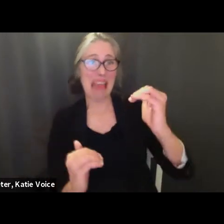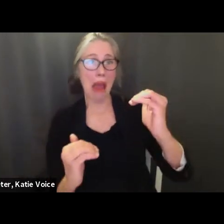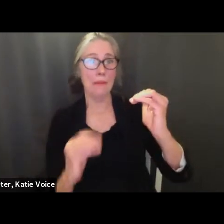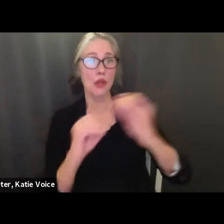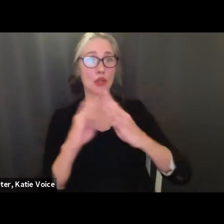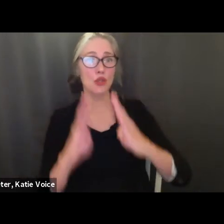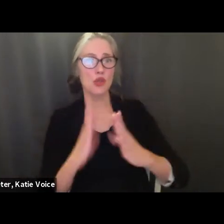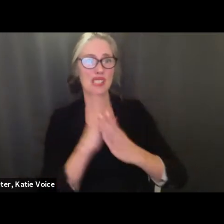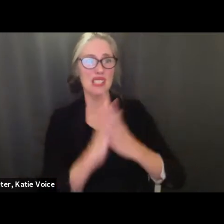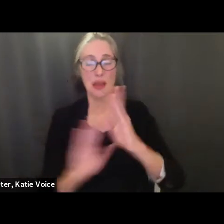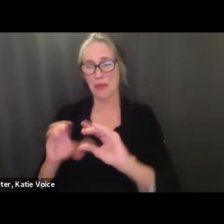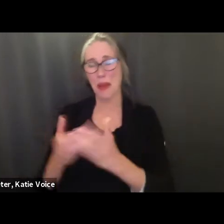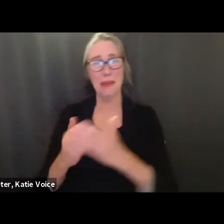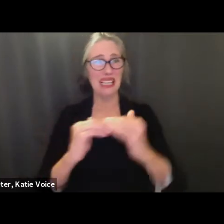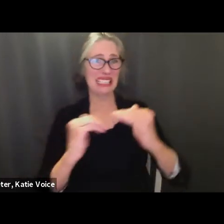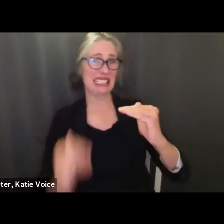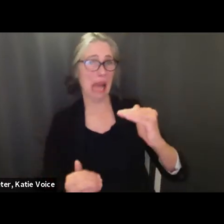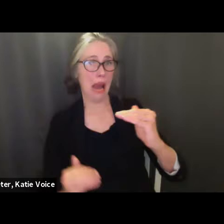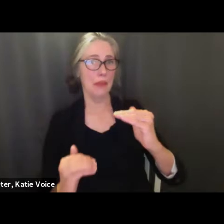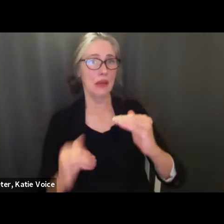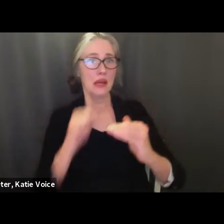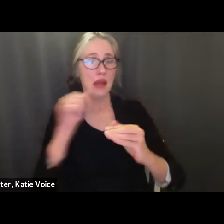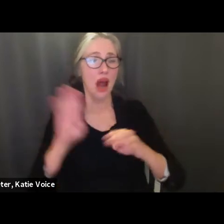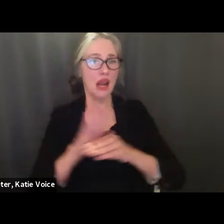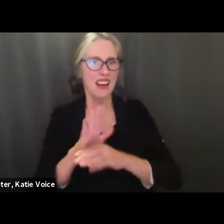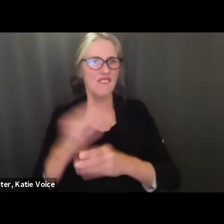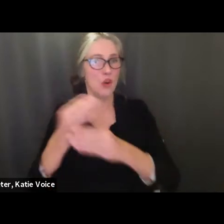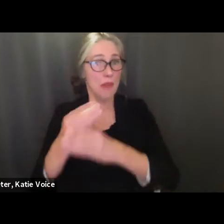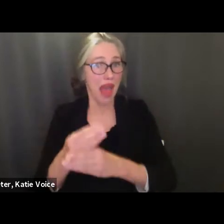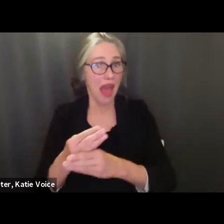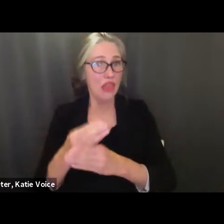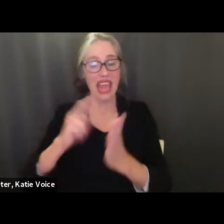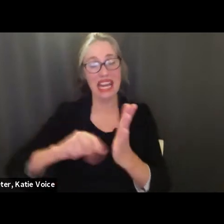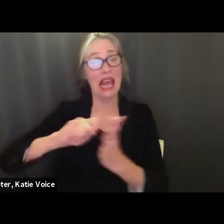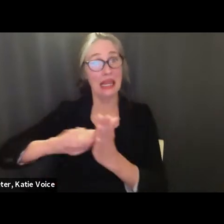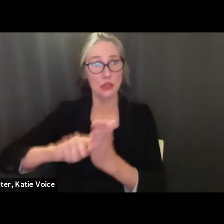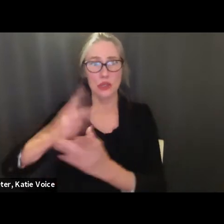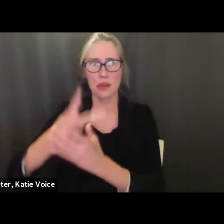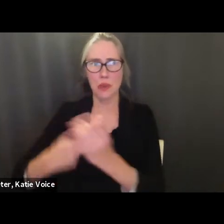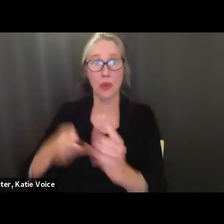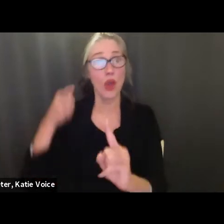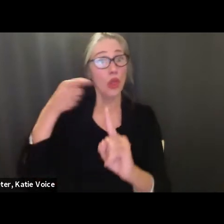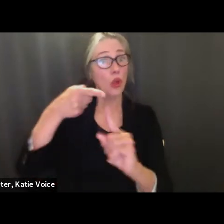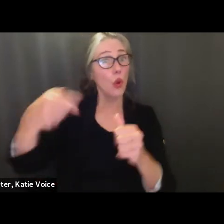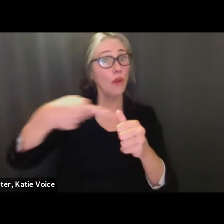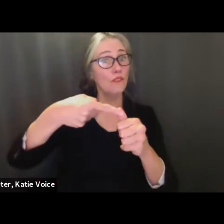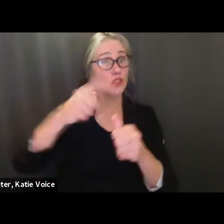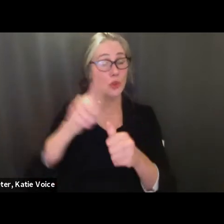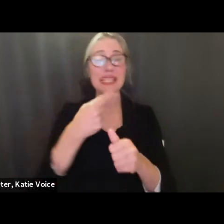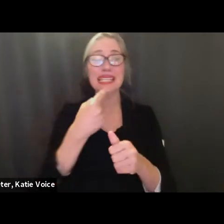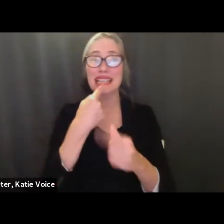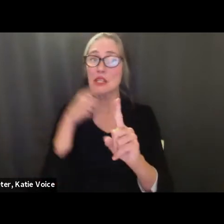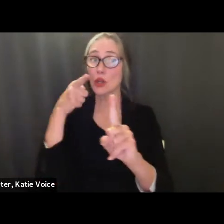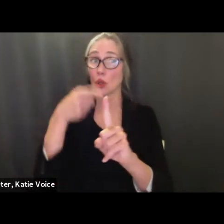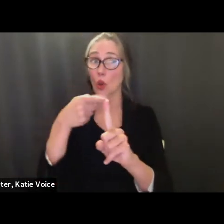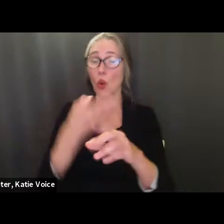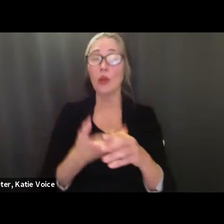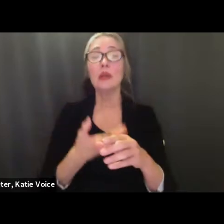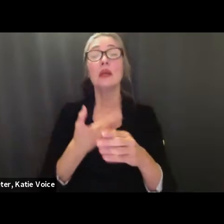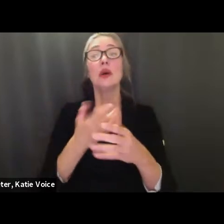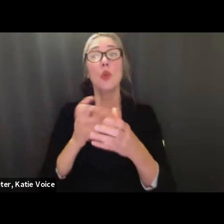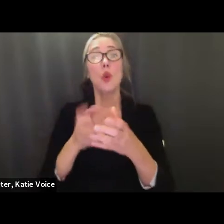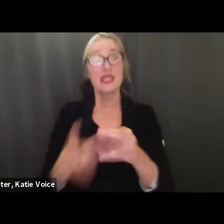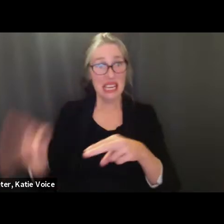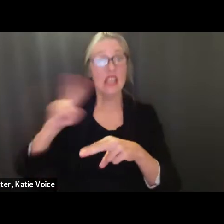Right. populations in literacy and mathematics specifically. Yes. Goal 1 says that our goal is to increase student